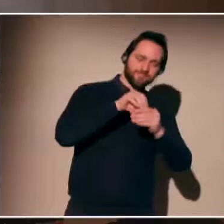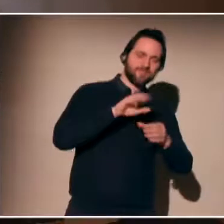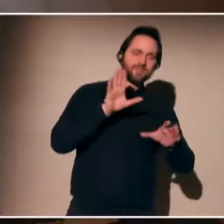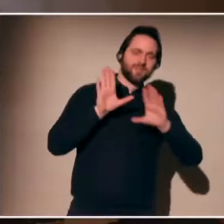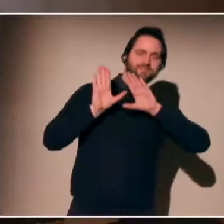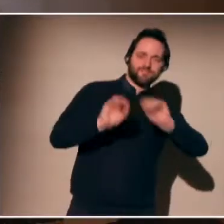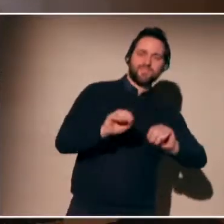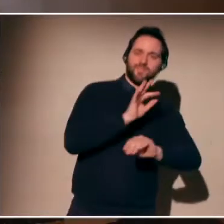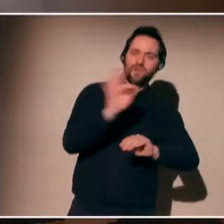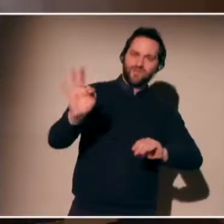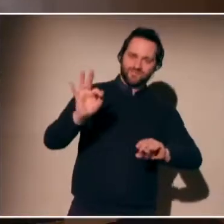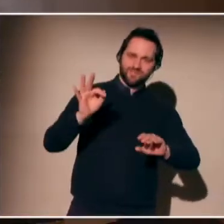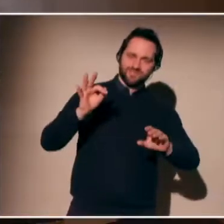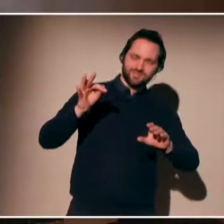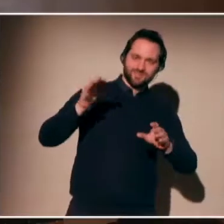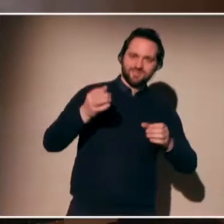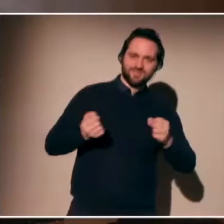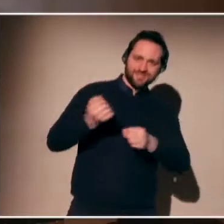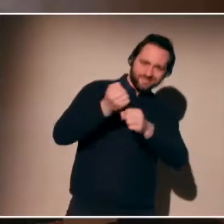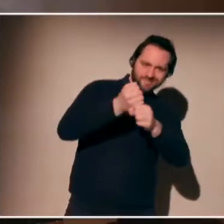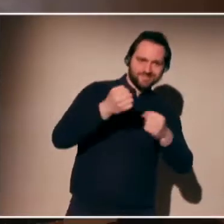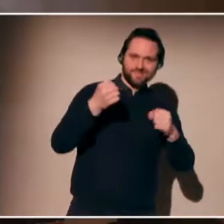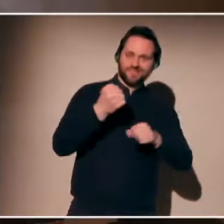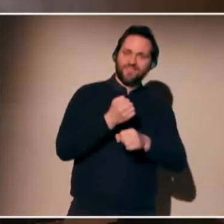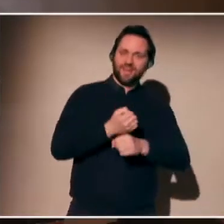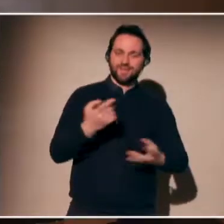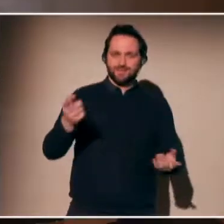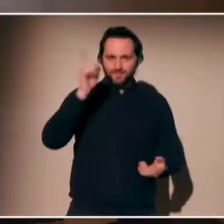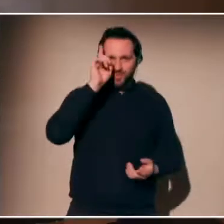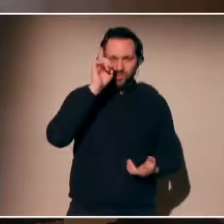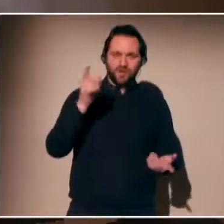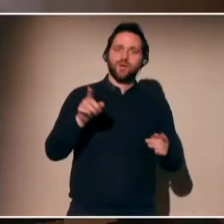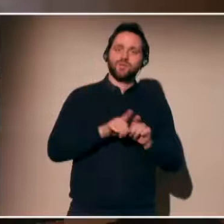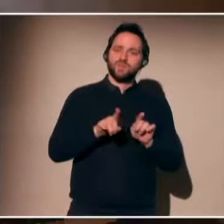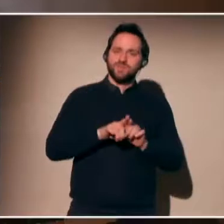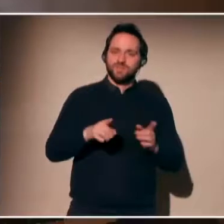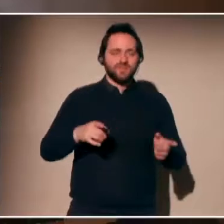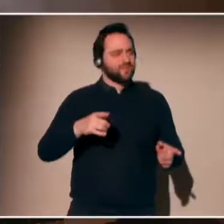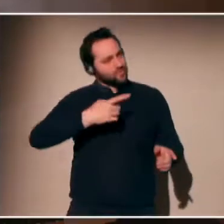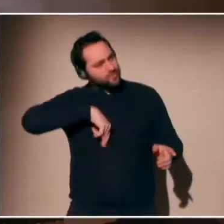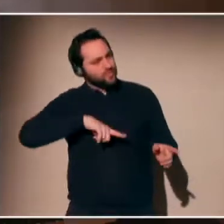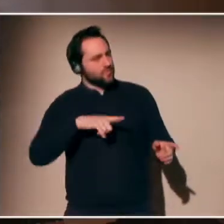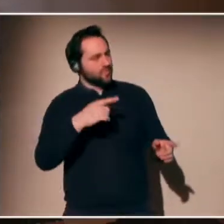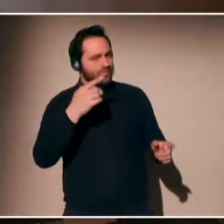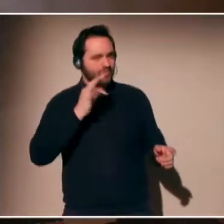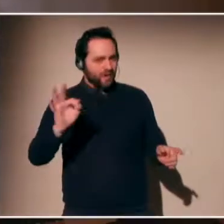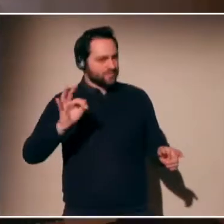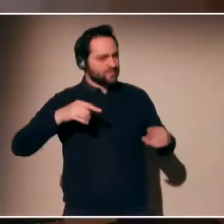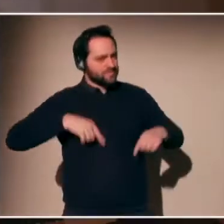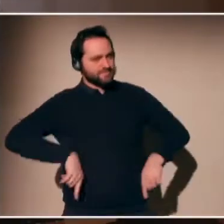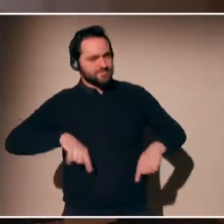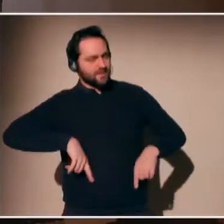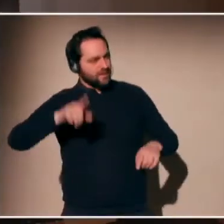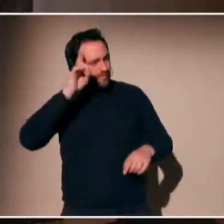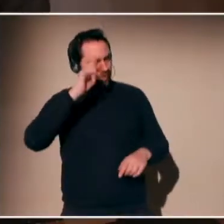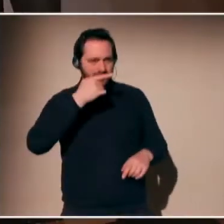in France? And why do we think in France, and if it is a good idea, that it's a good idea, and if it is, why